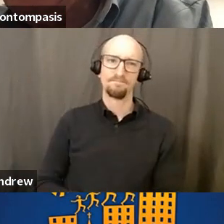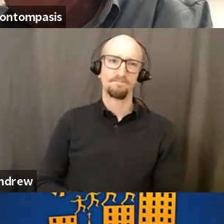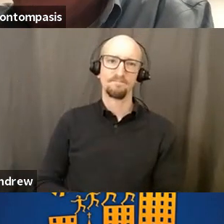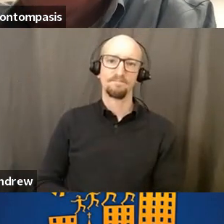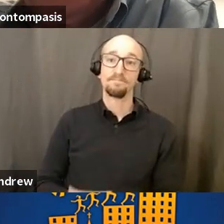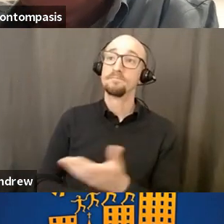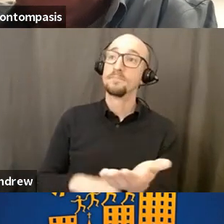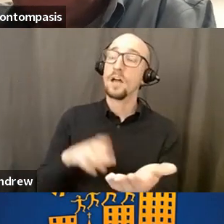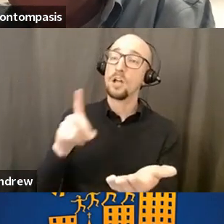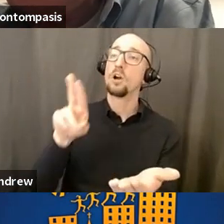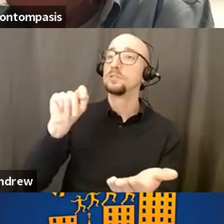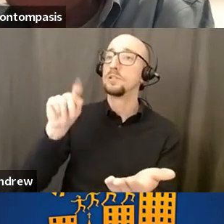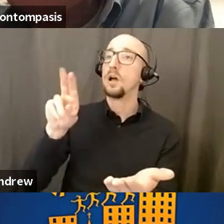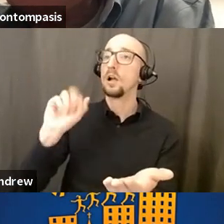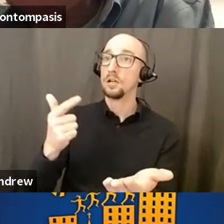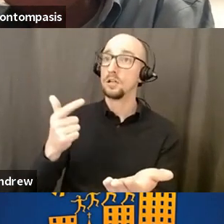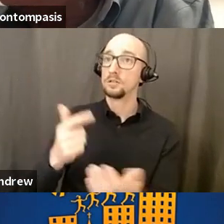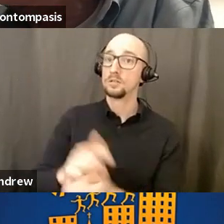Ms. Tung, Dr. Tung.